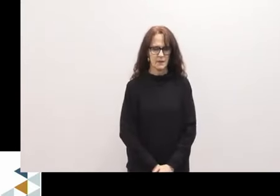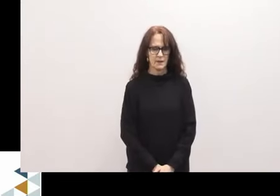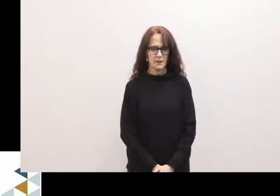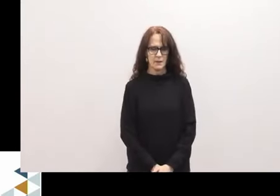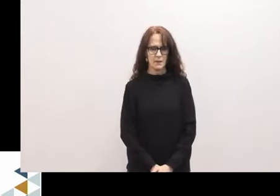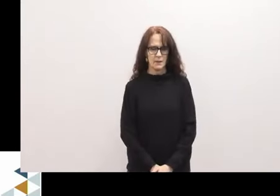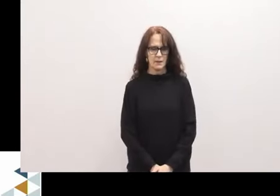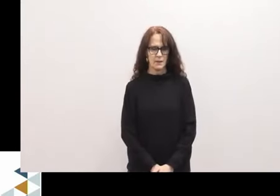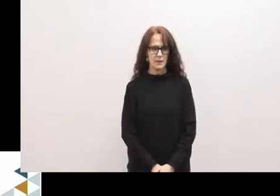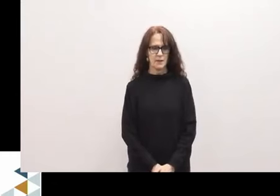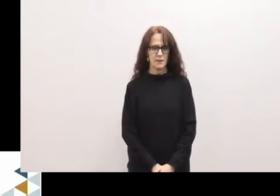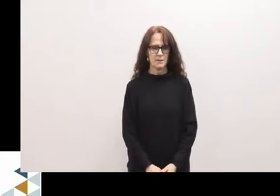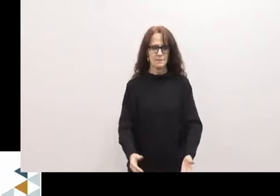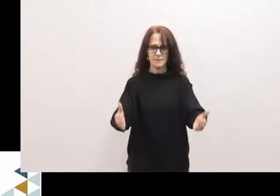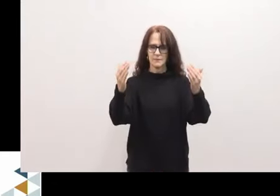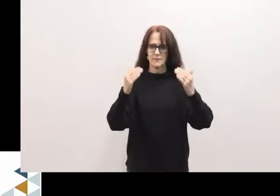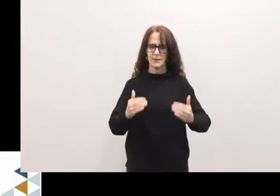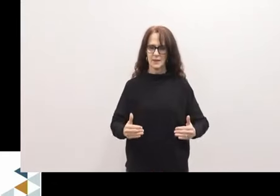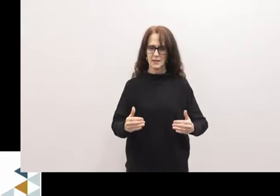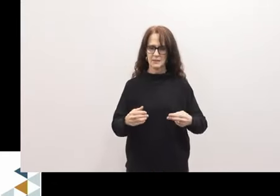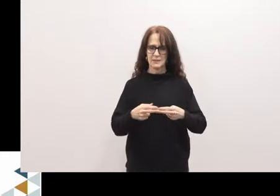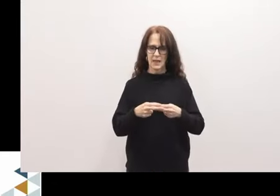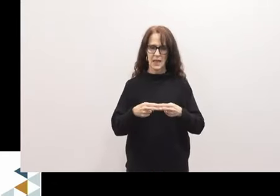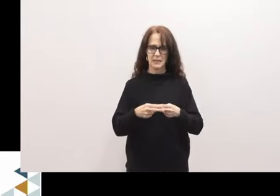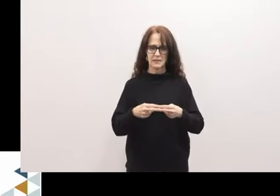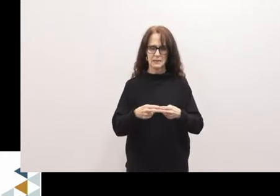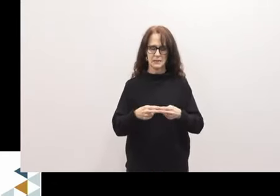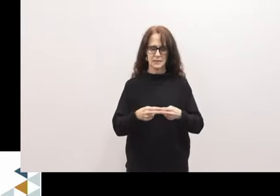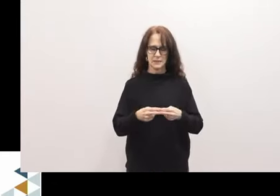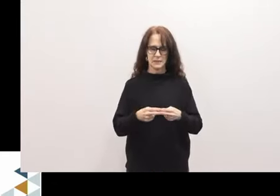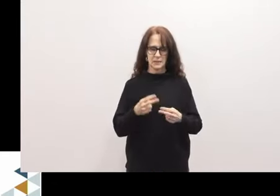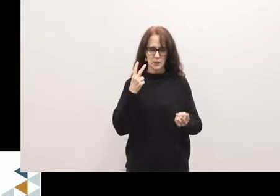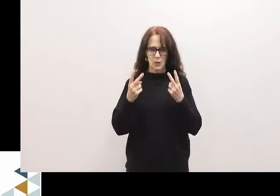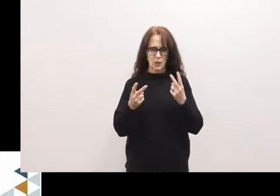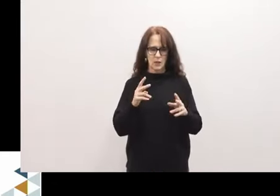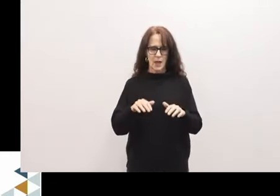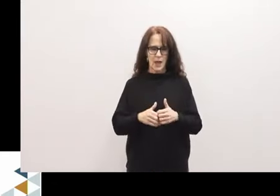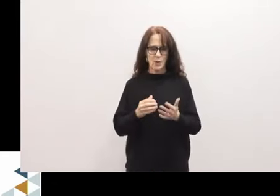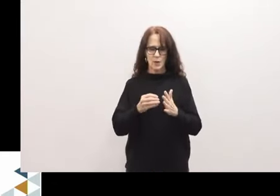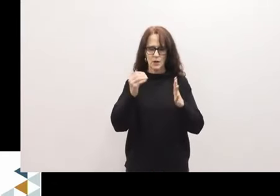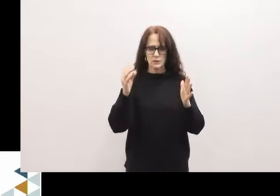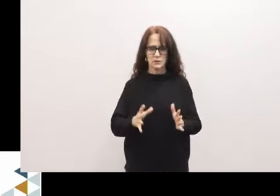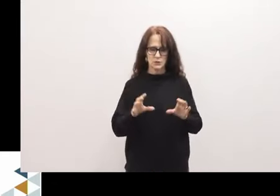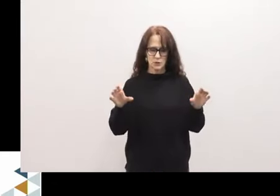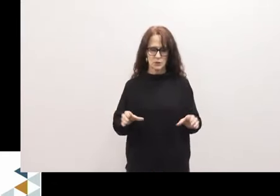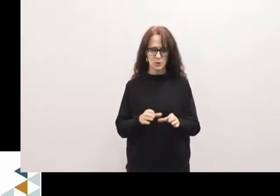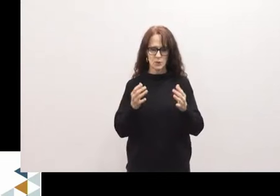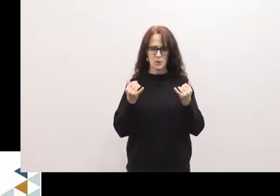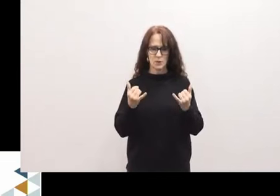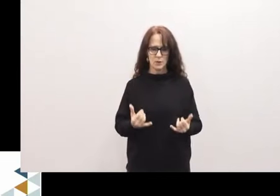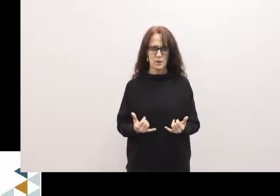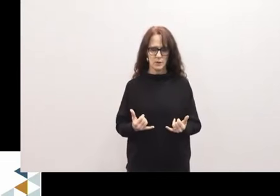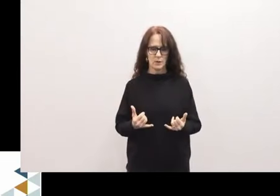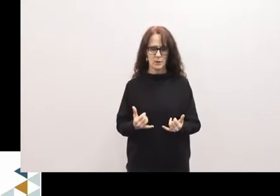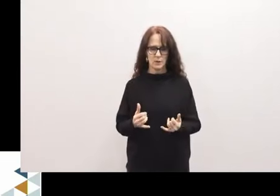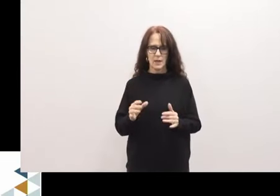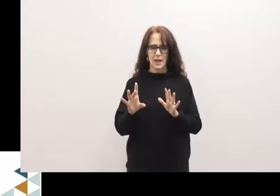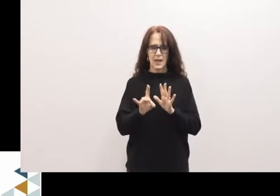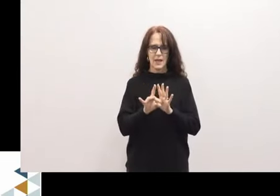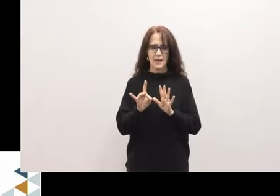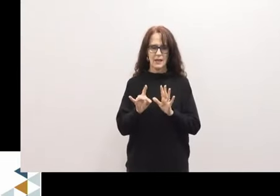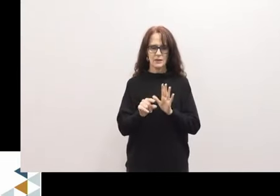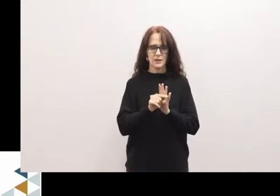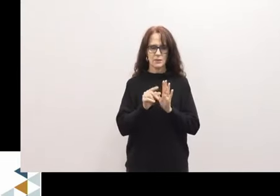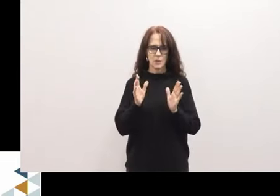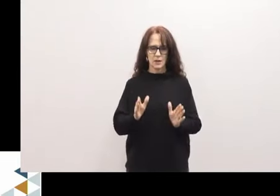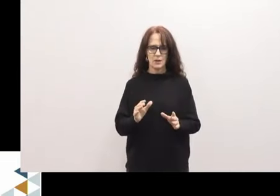So as we move into the next slide, we're looking at how are students doing currently, our current eighth graders doing